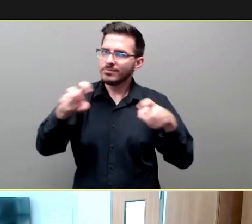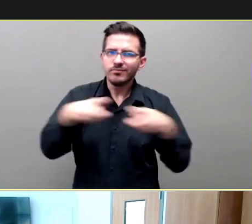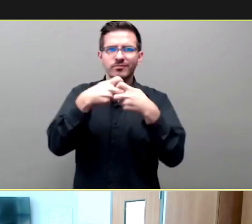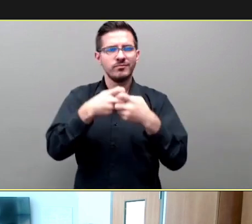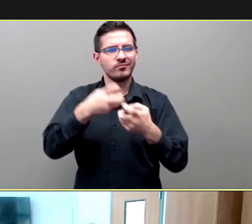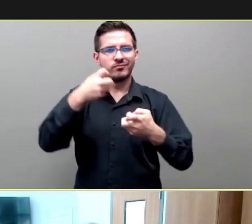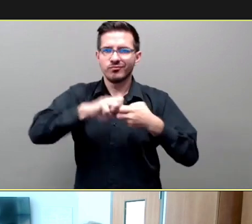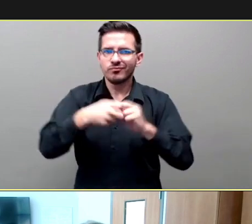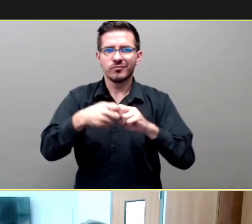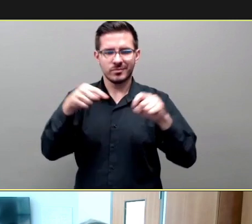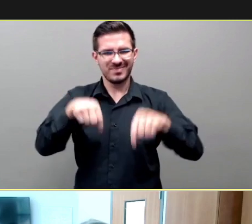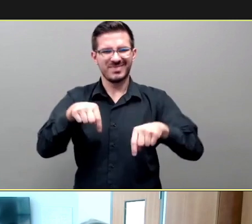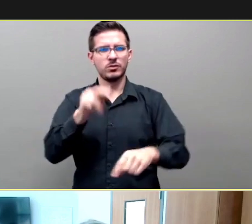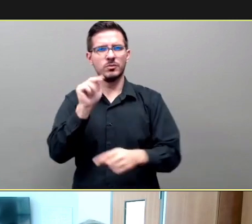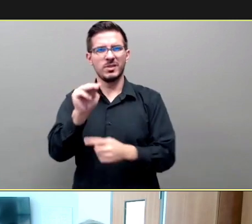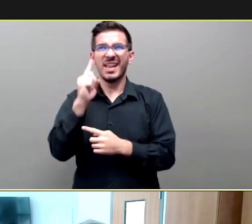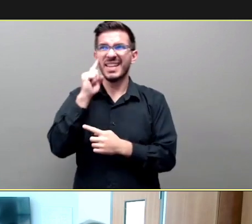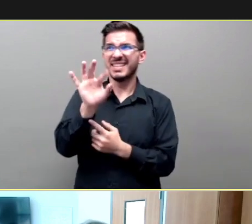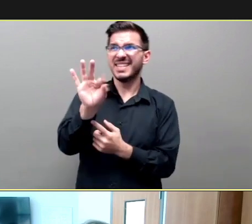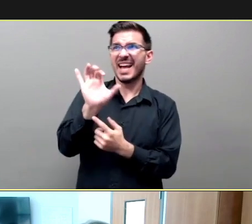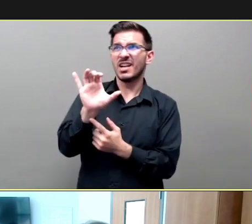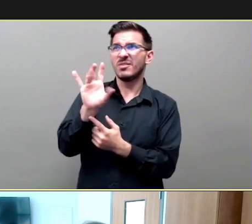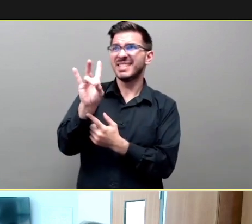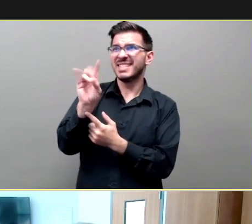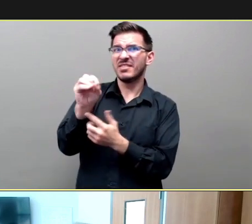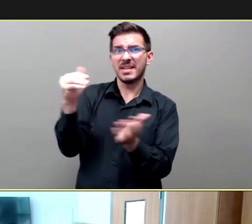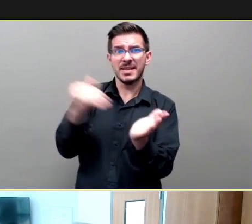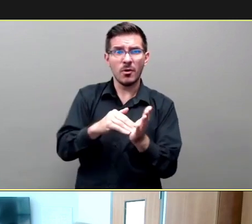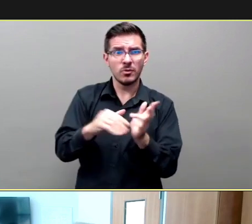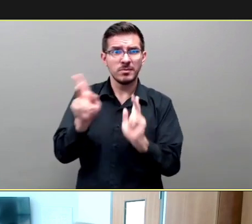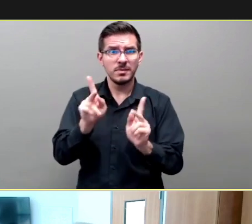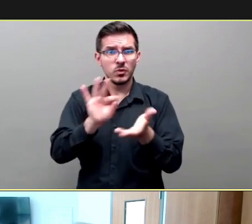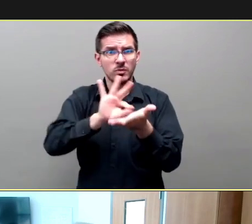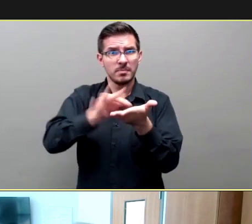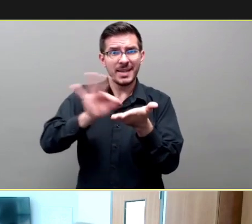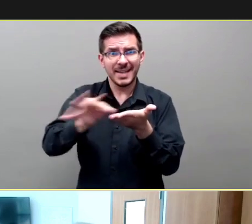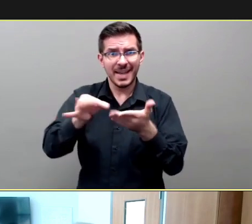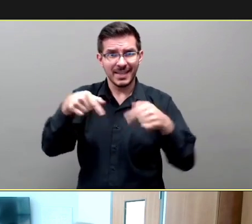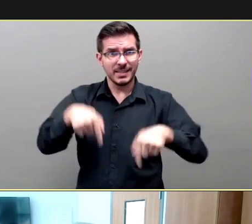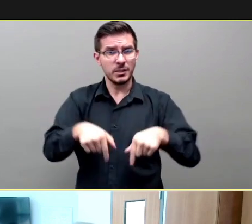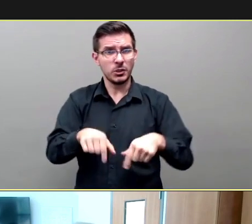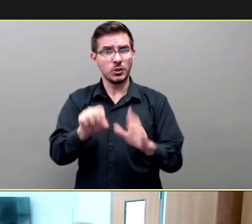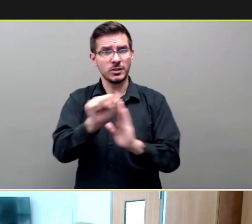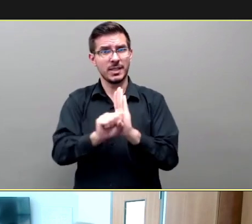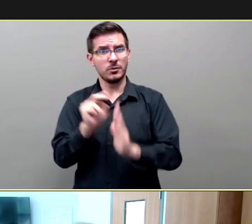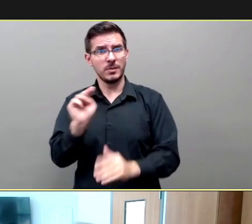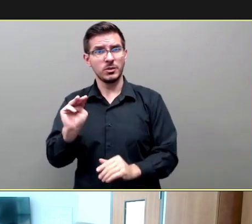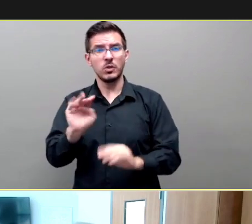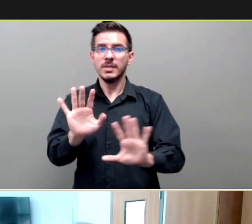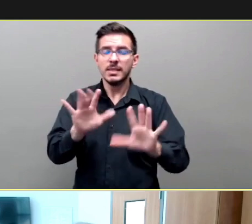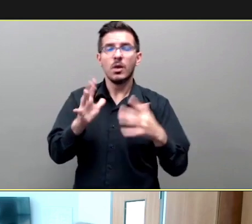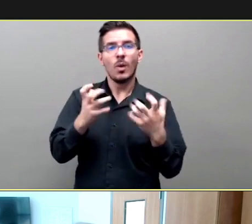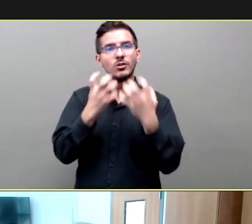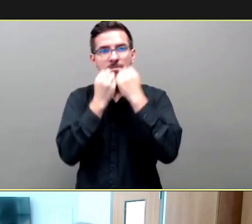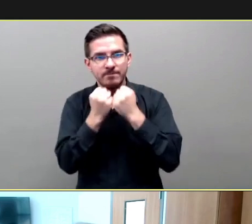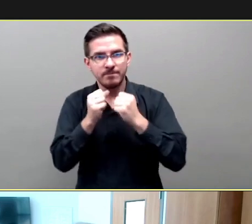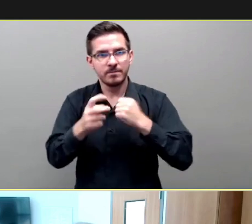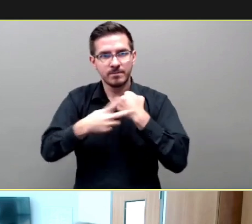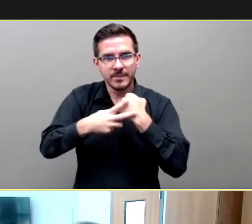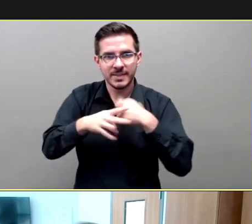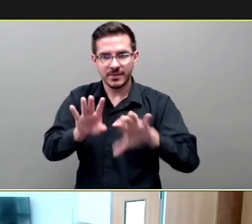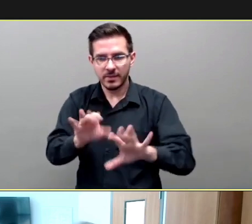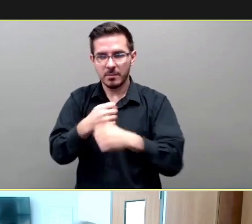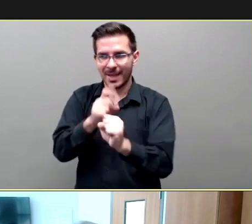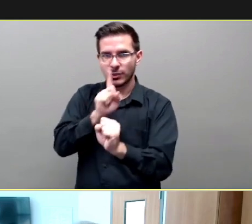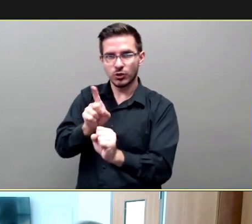have 970,000 some people on Medicaid in our state. So we want to preserve those benefits that tie in to